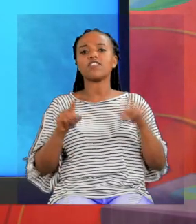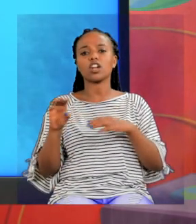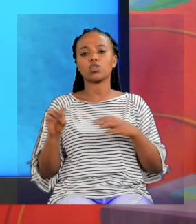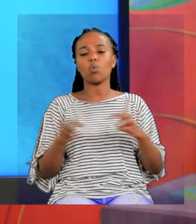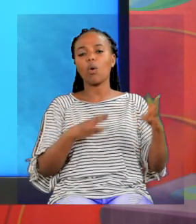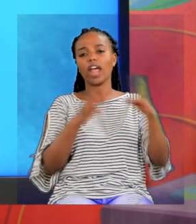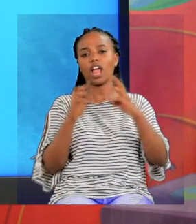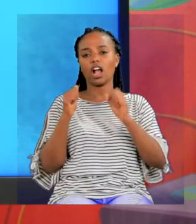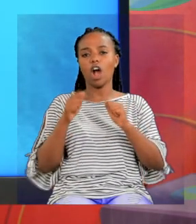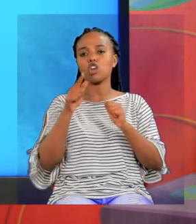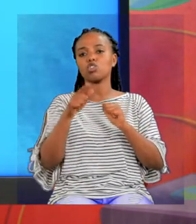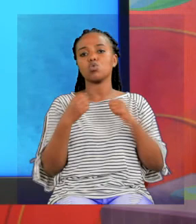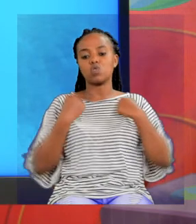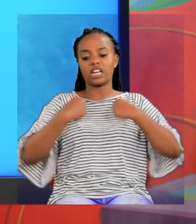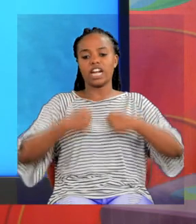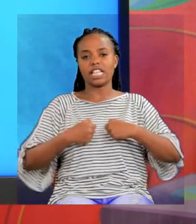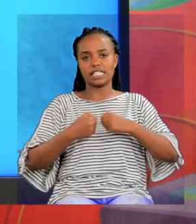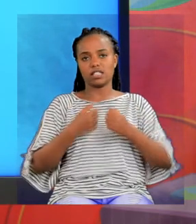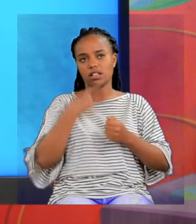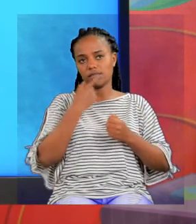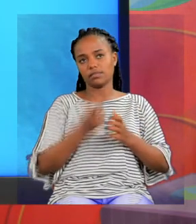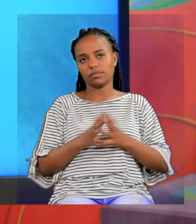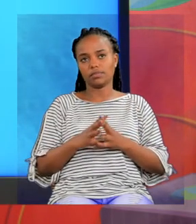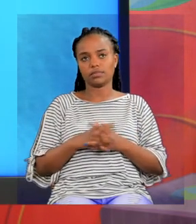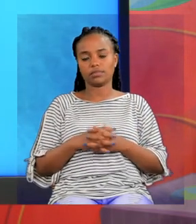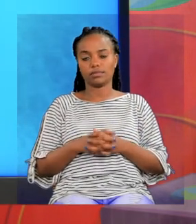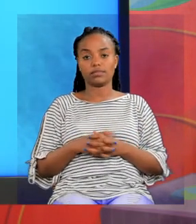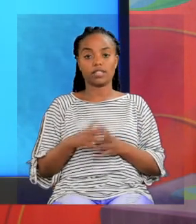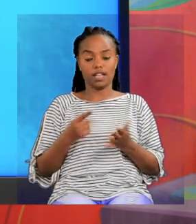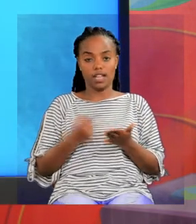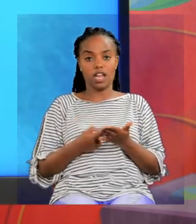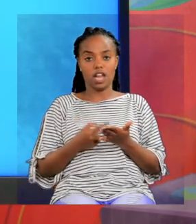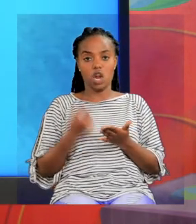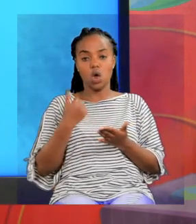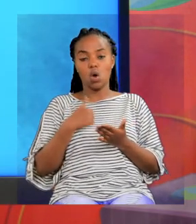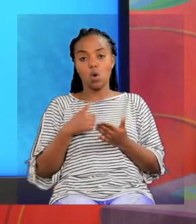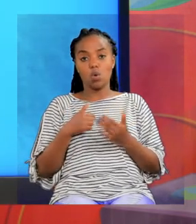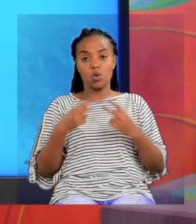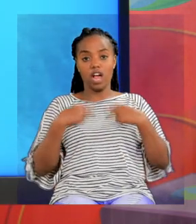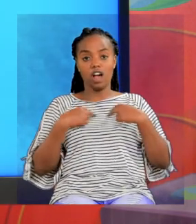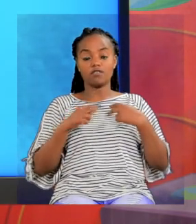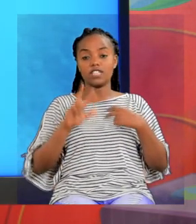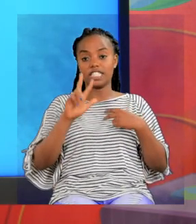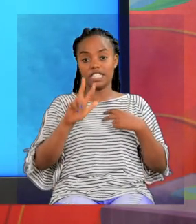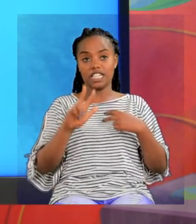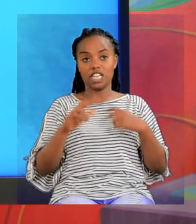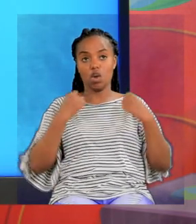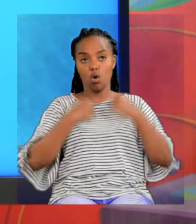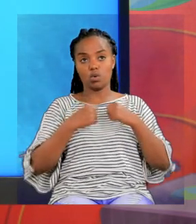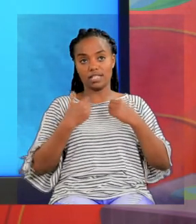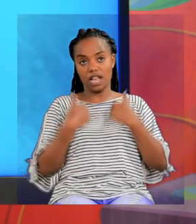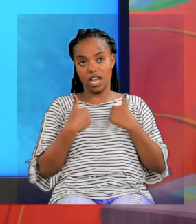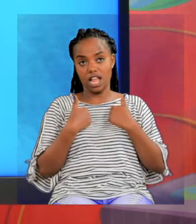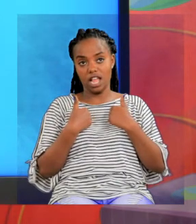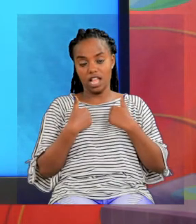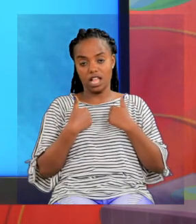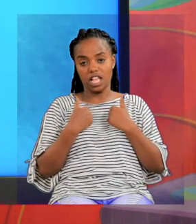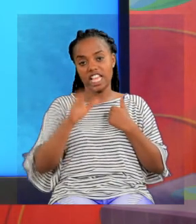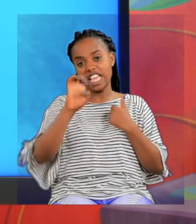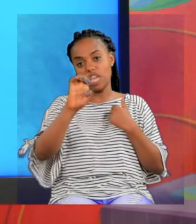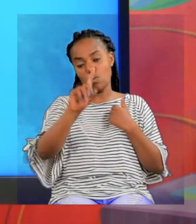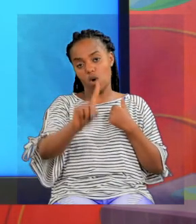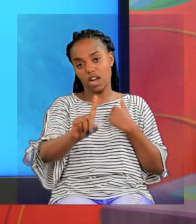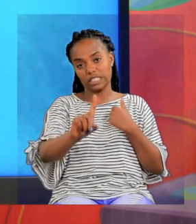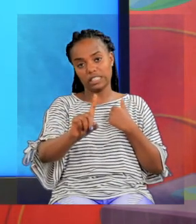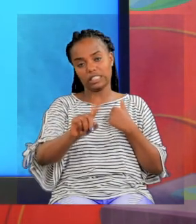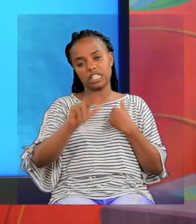dress? It says here. So here we have event one. We have three coats. Event one, three different